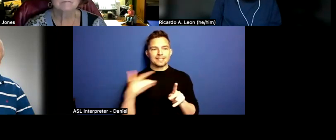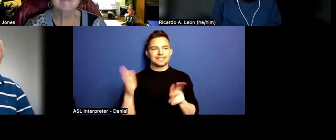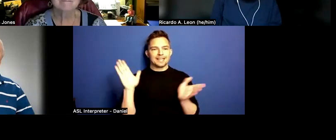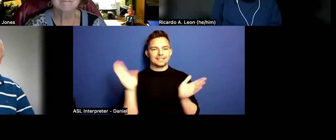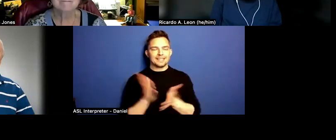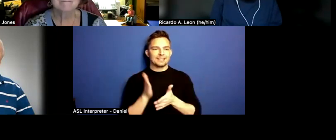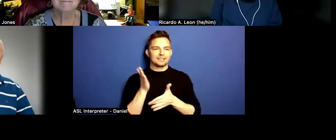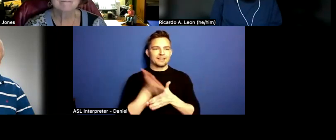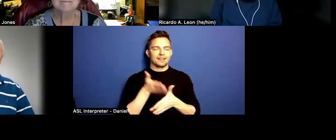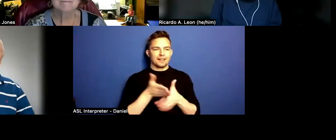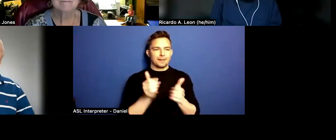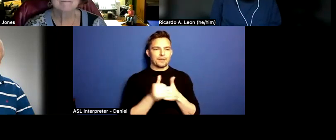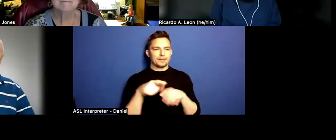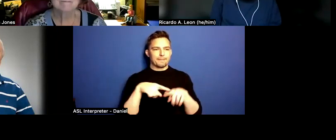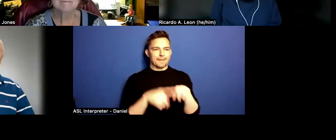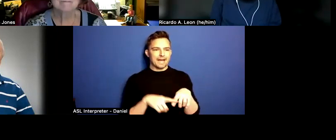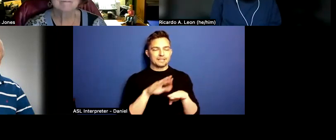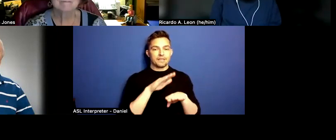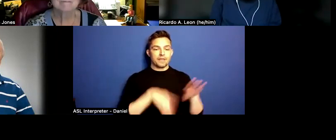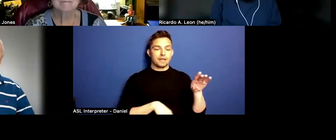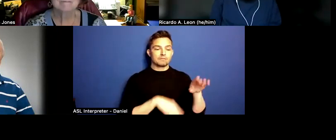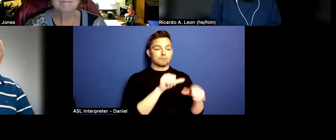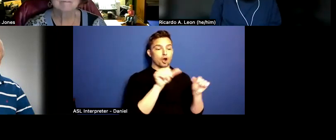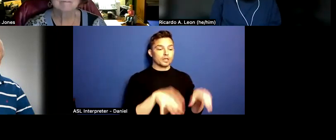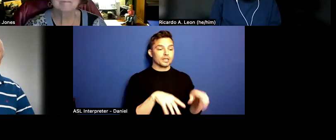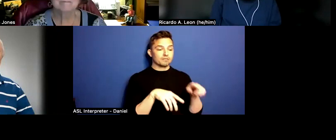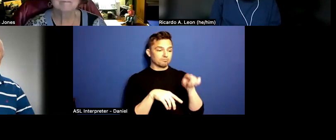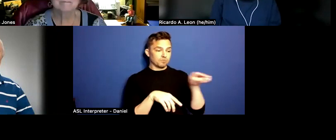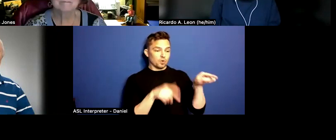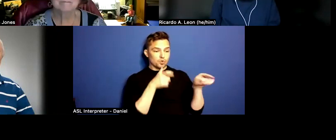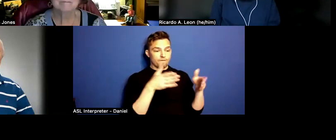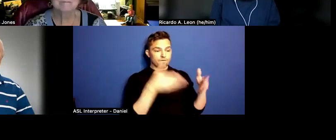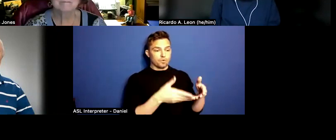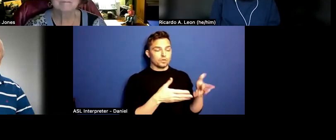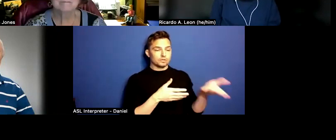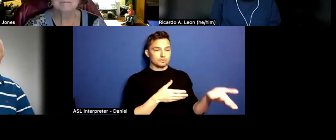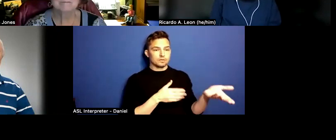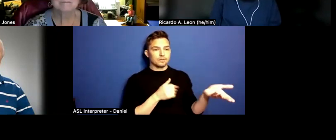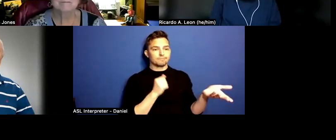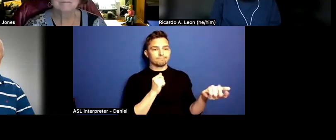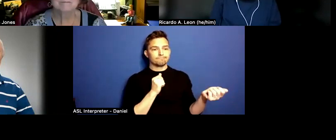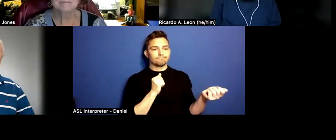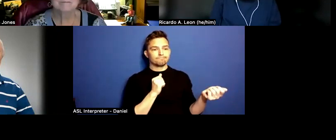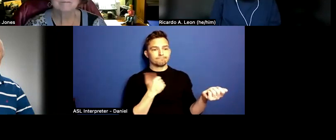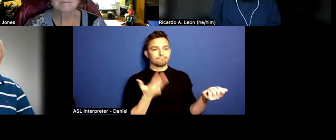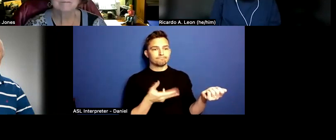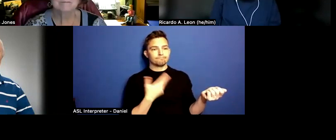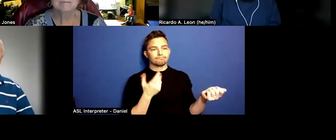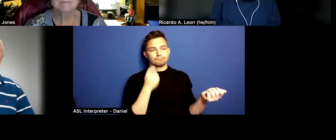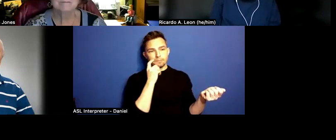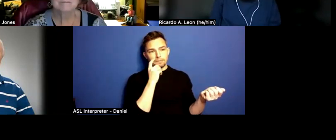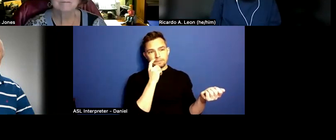bias than architects who are focused on the